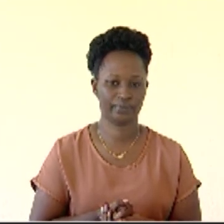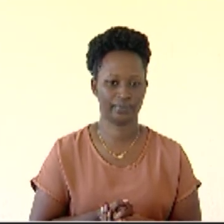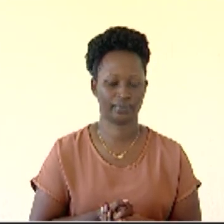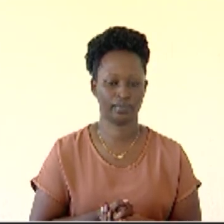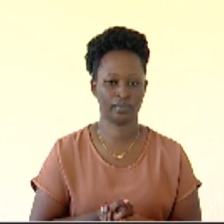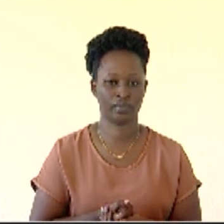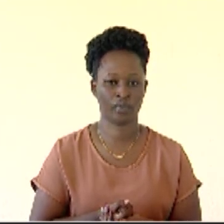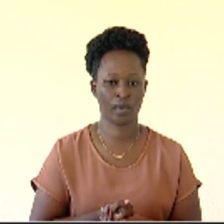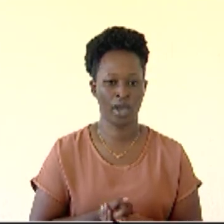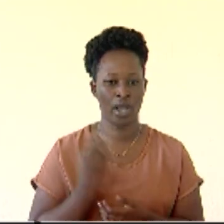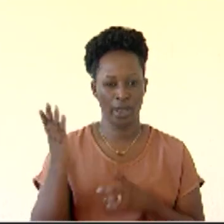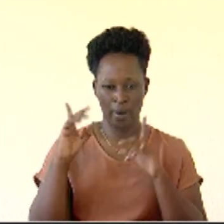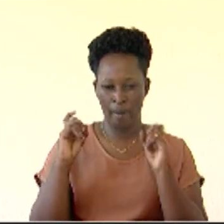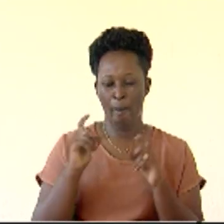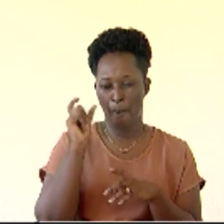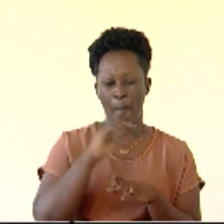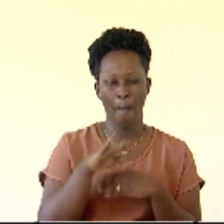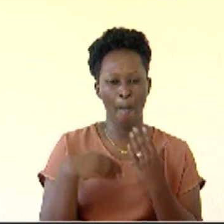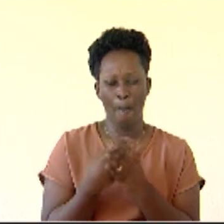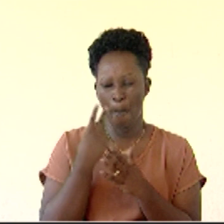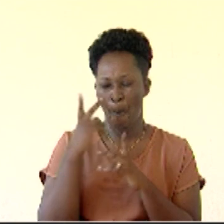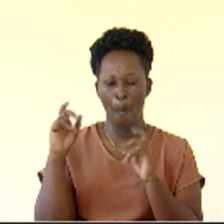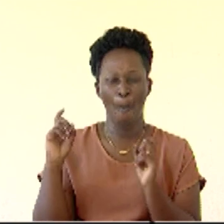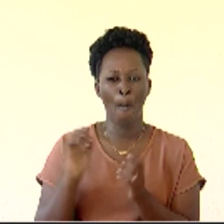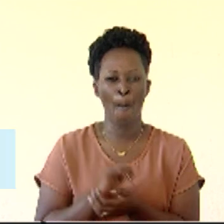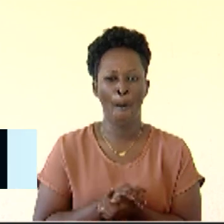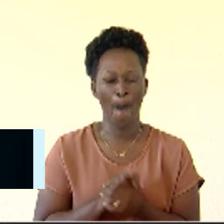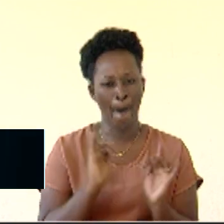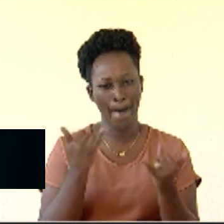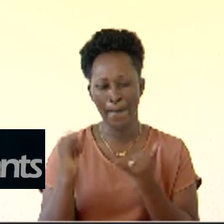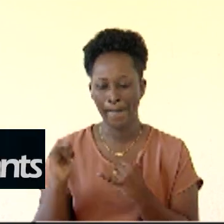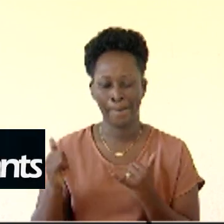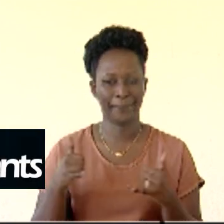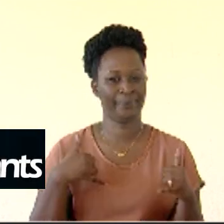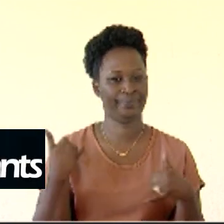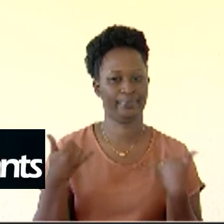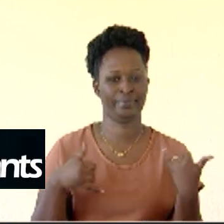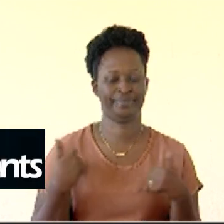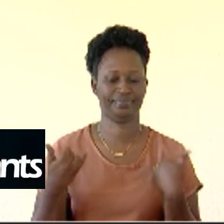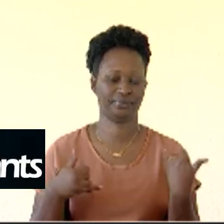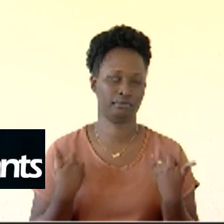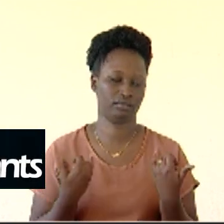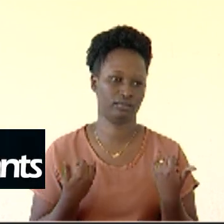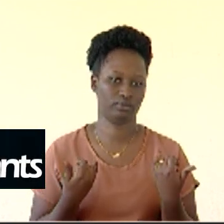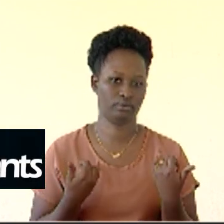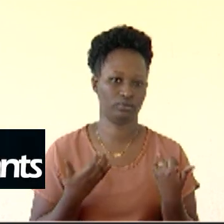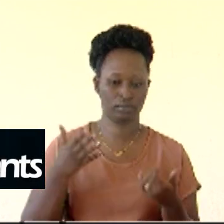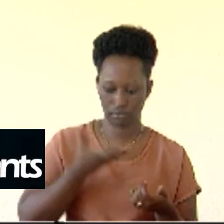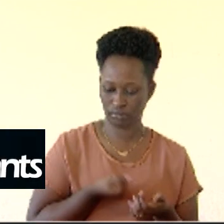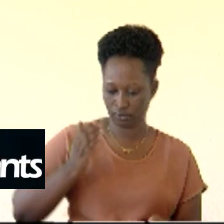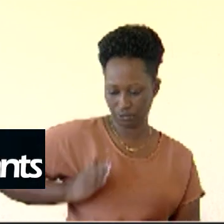So this is a diagram. Everybody is seeing the diagram. They are playing, they are enjoying, they have their